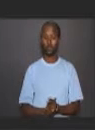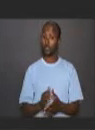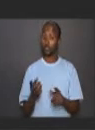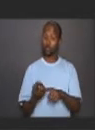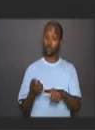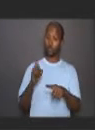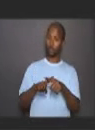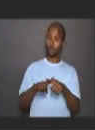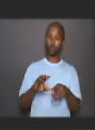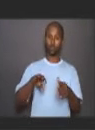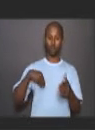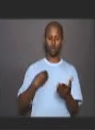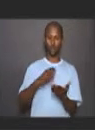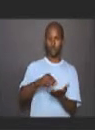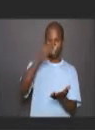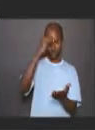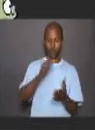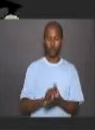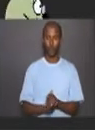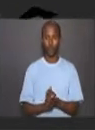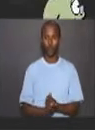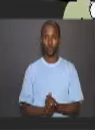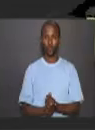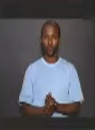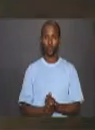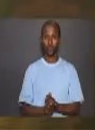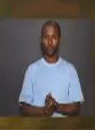Let's get back to our lesson.